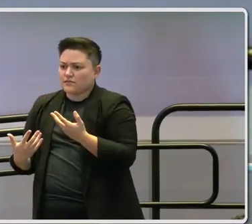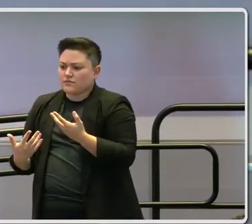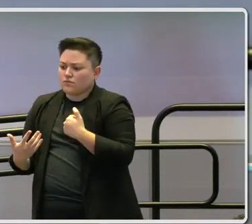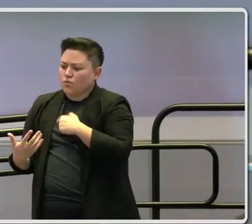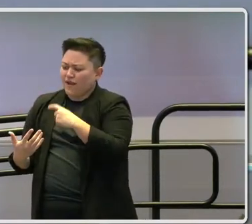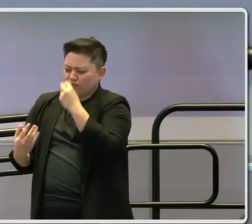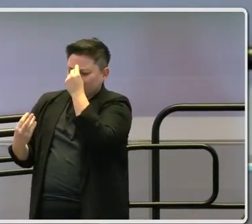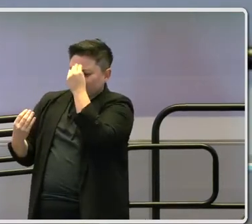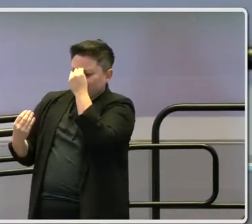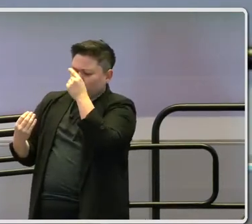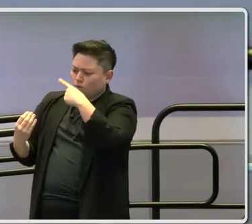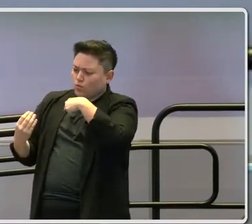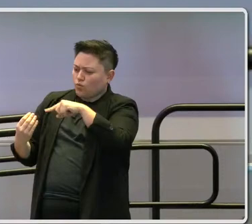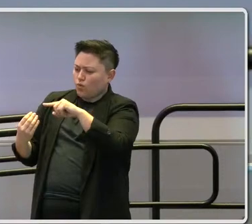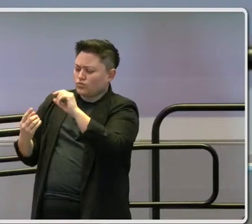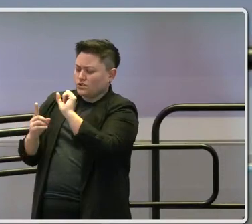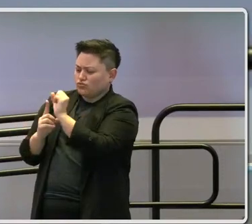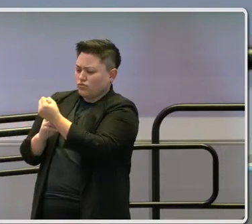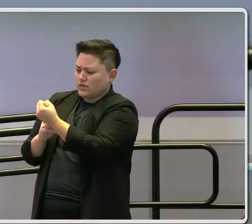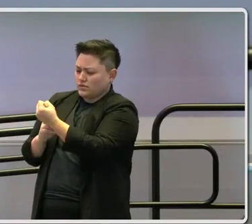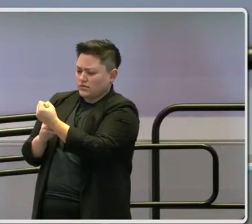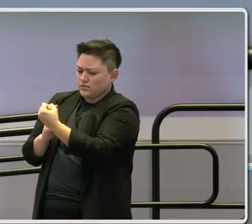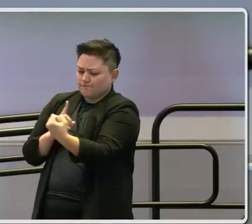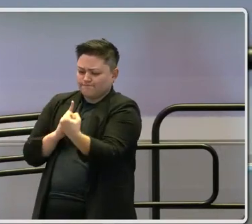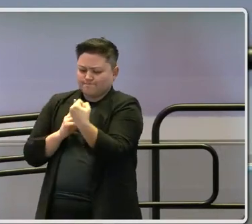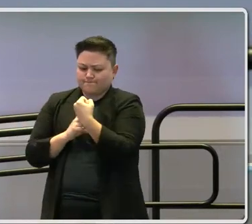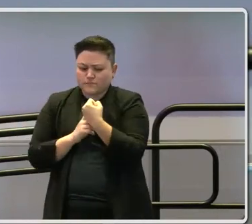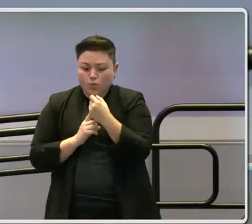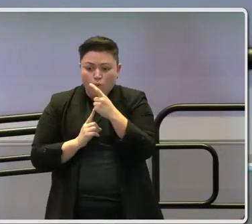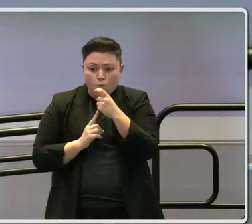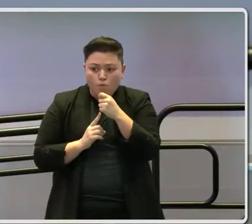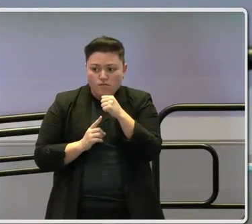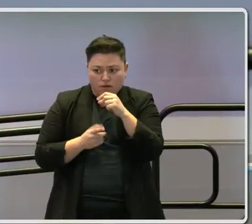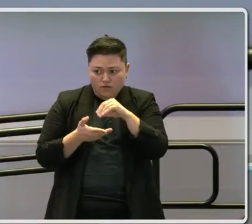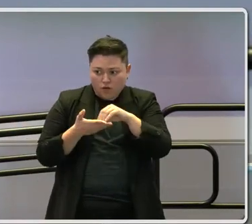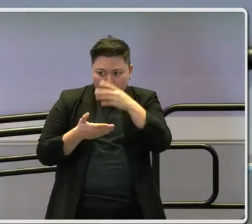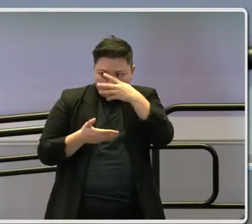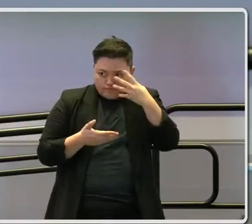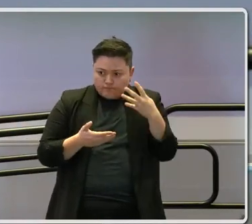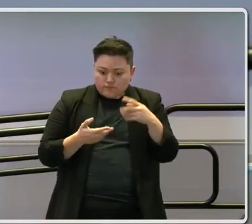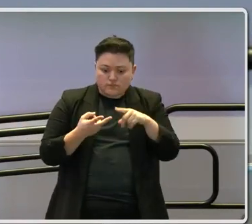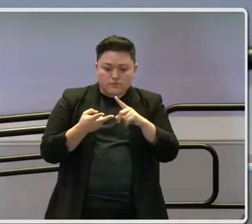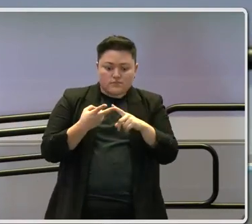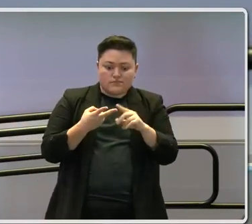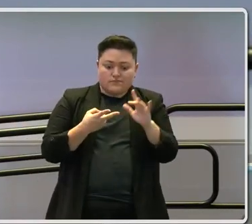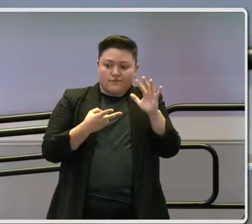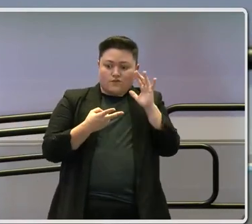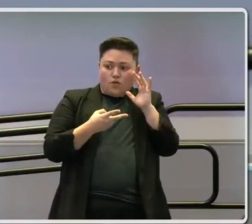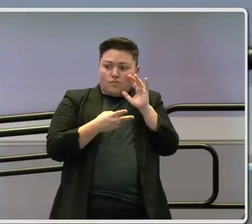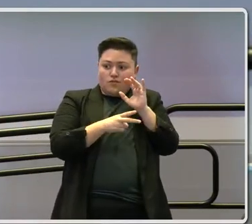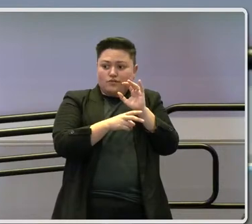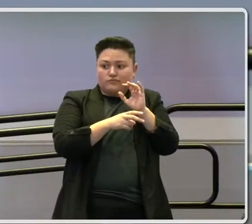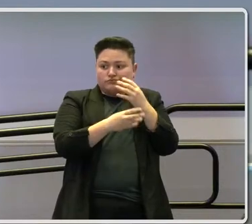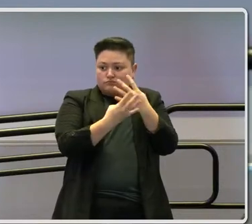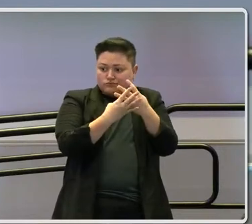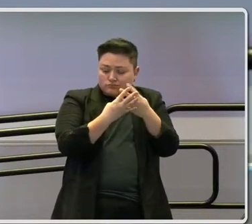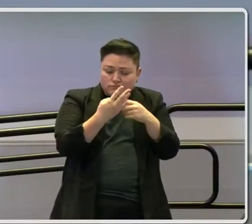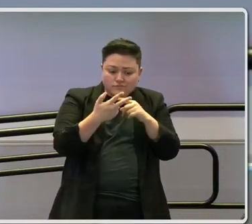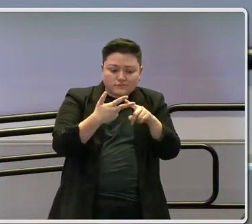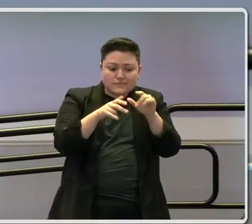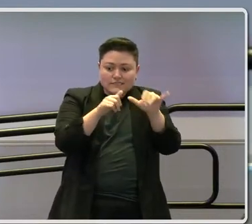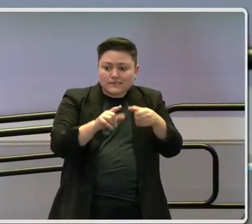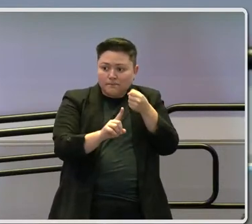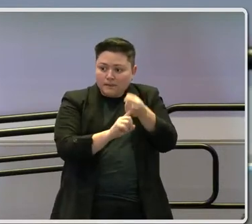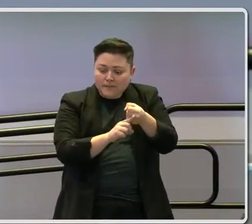how these social conditions impact our undocumented, formerly incarcerated, system-impacted,